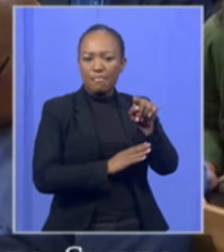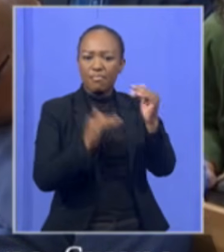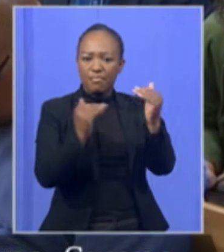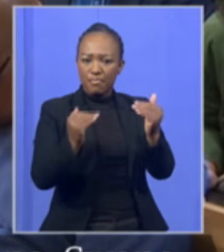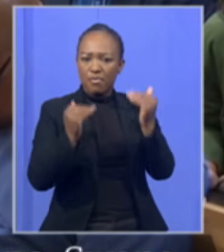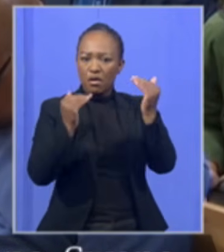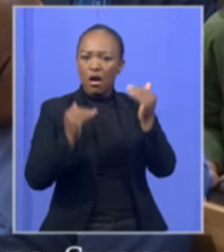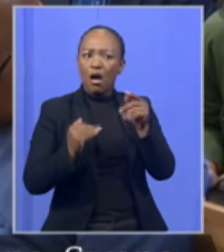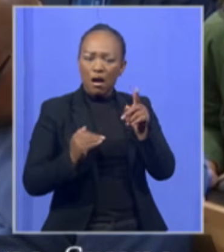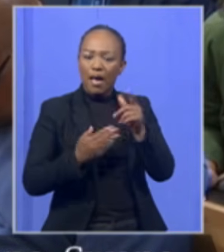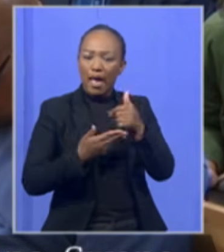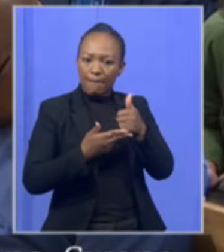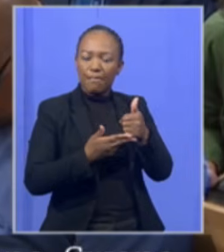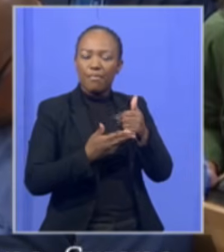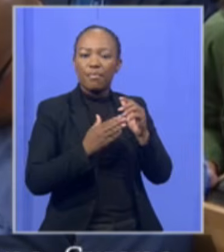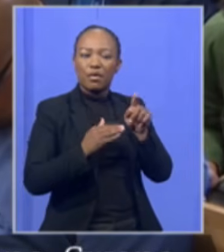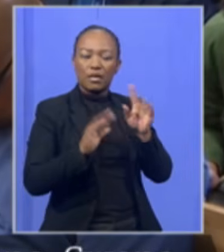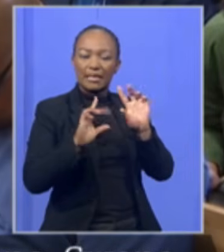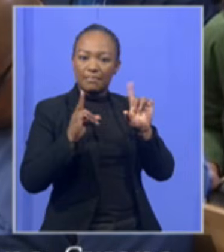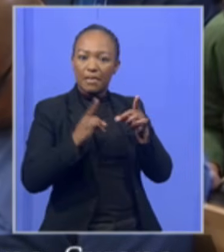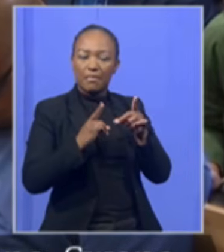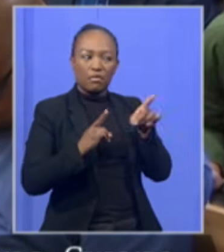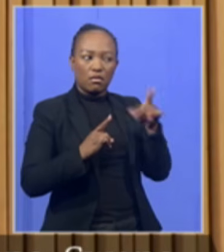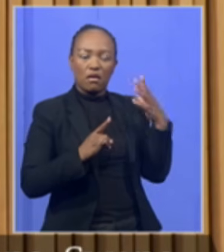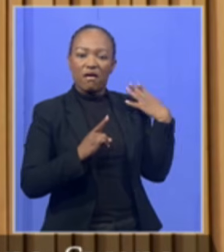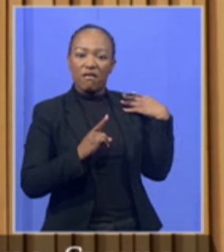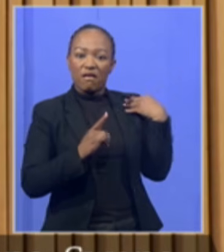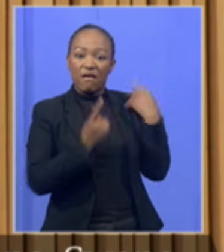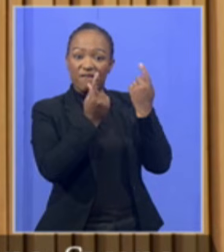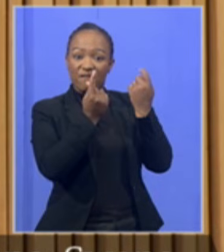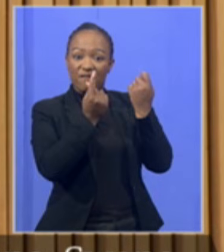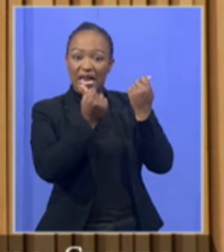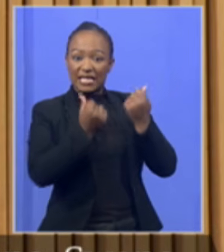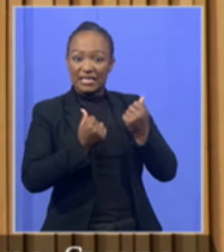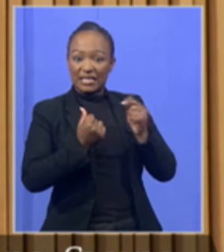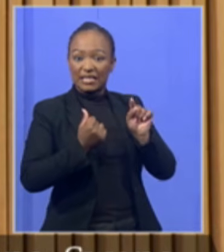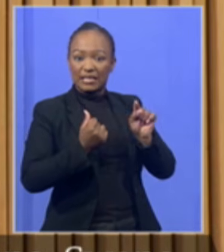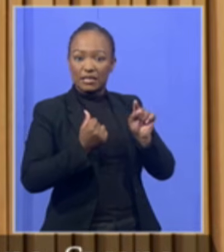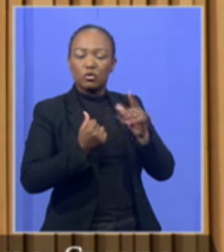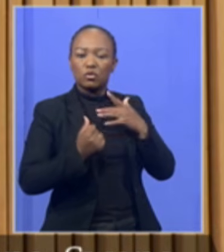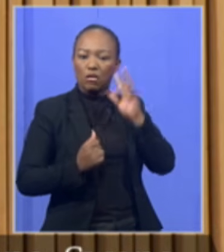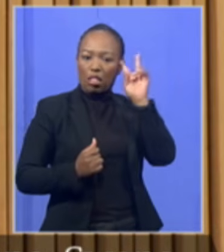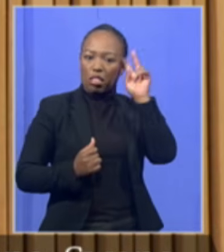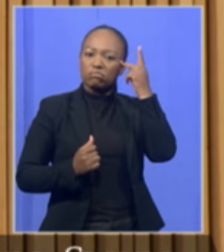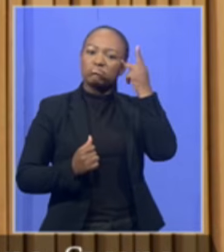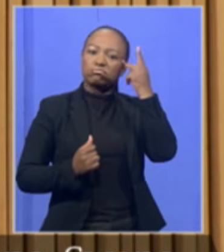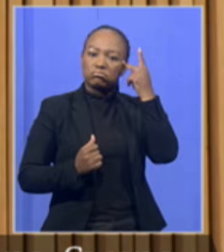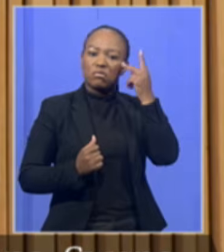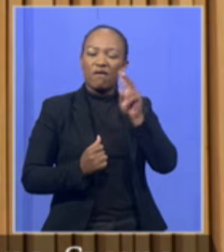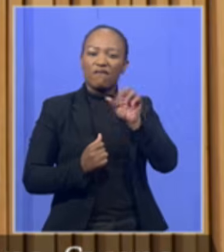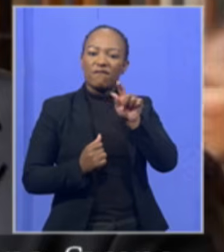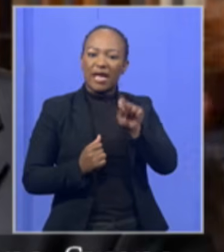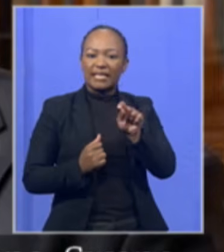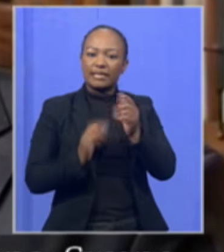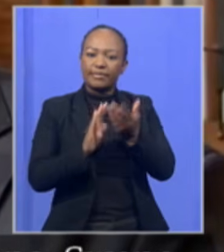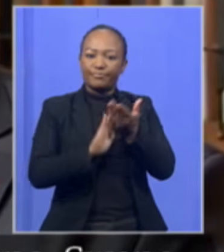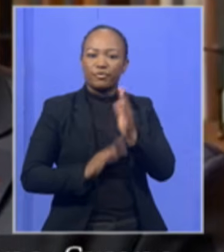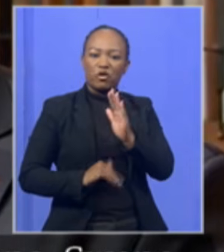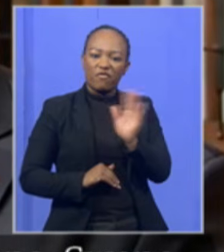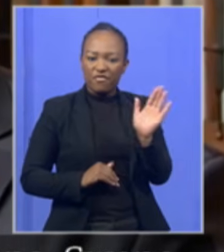e tsentse lefapha la matlotlo mo kgatelelong gore e gogele morago tshwetso eno. No doubt